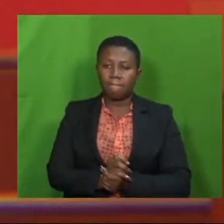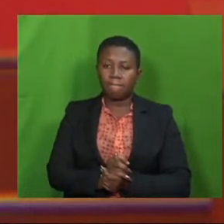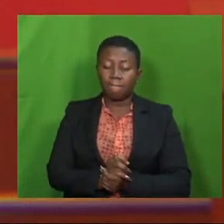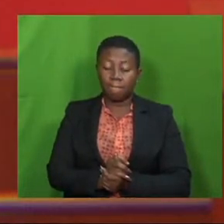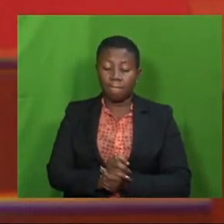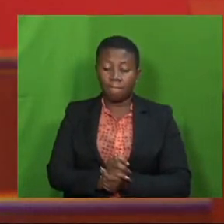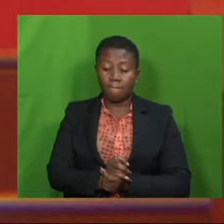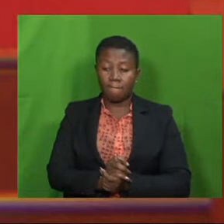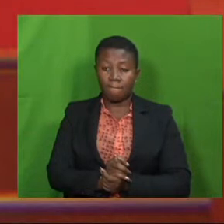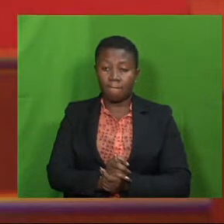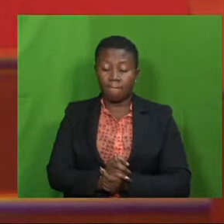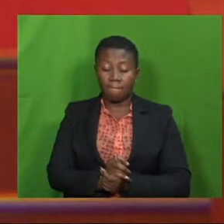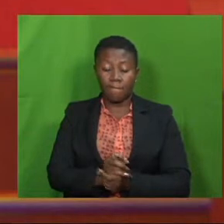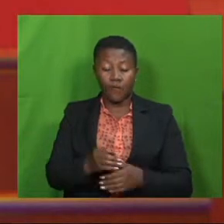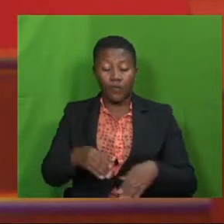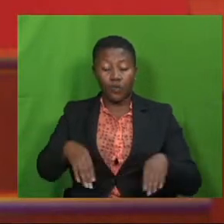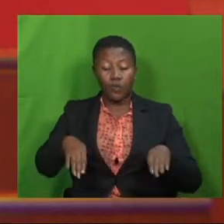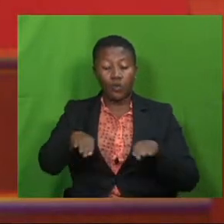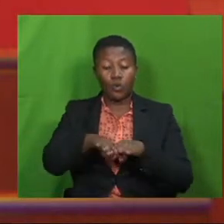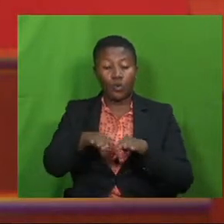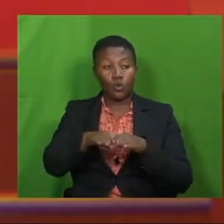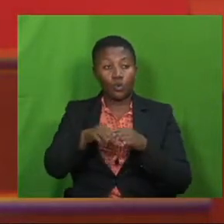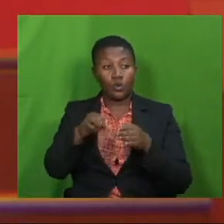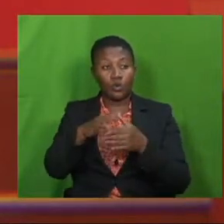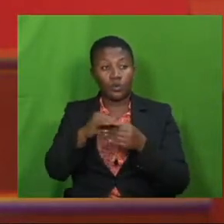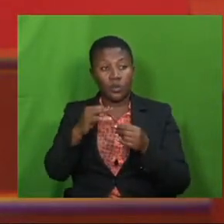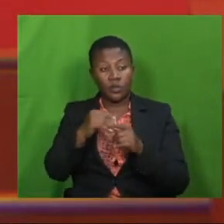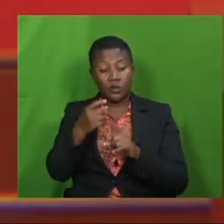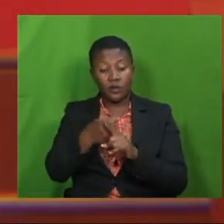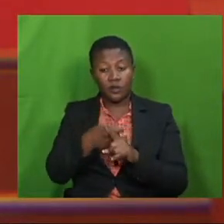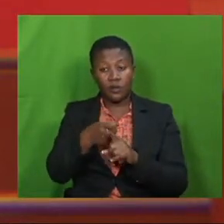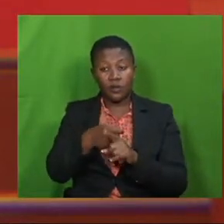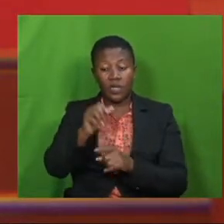Closing remarks of the Right Honorable S.K.